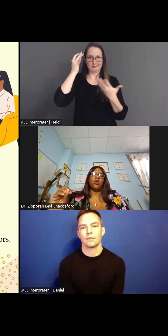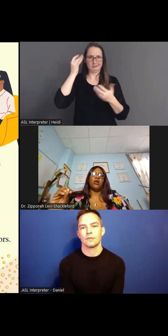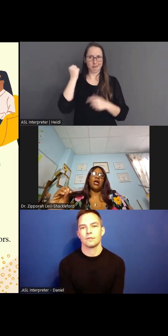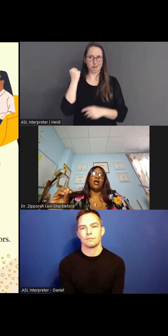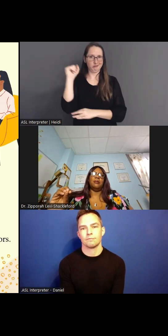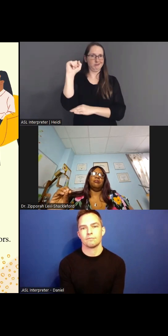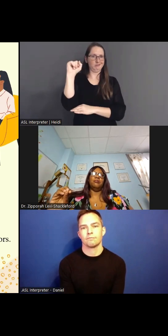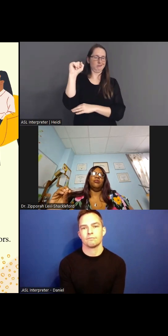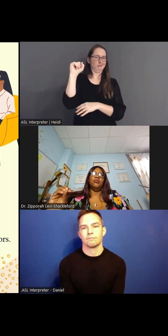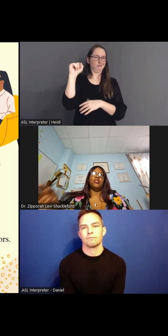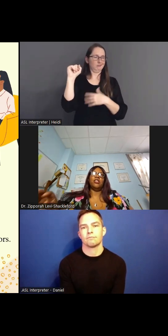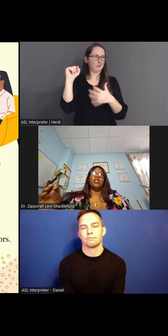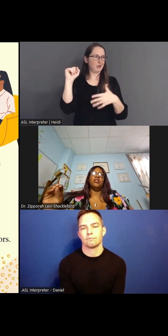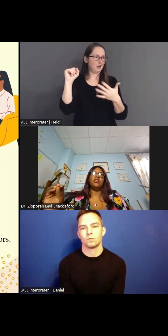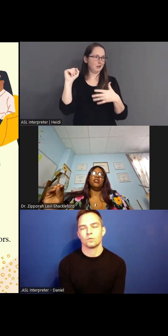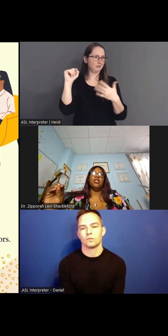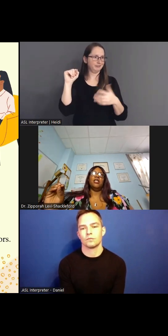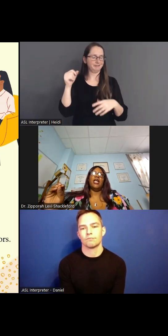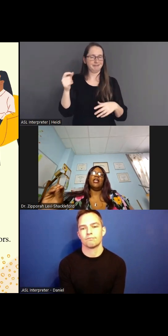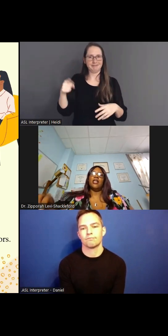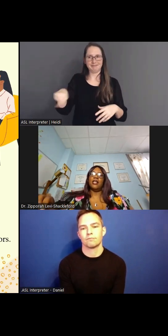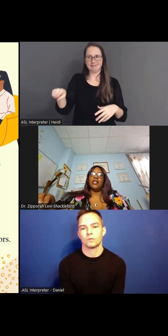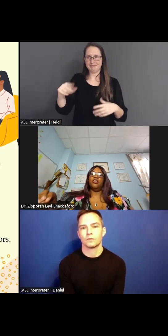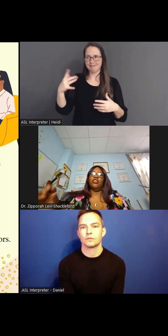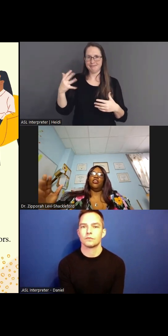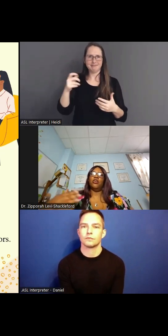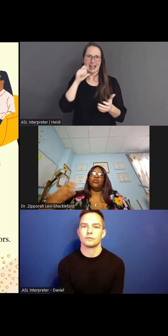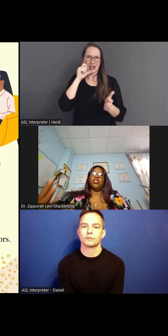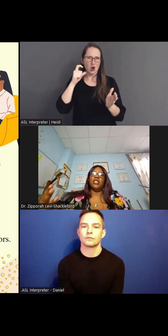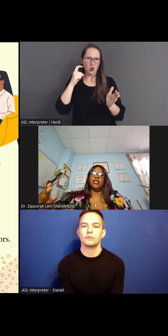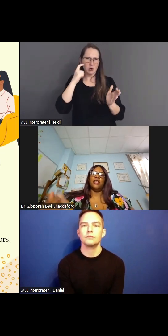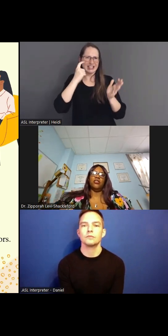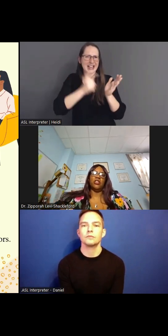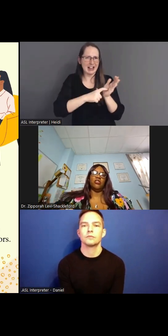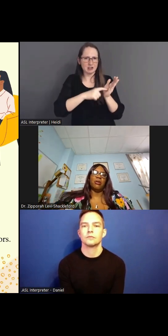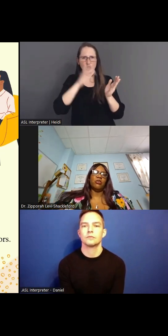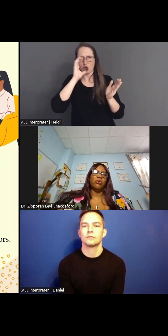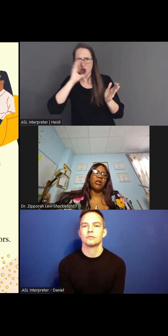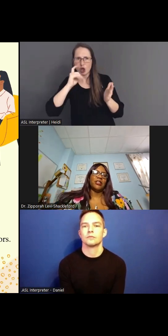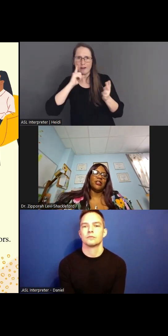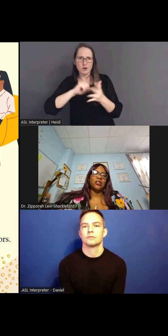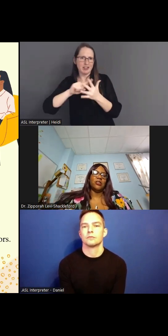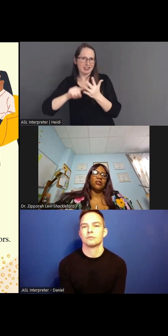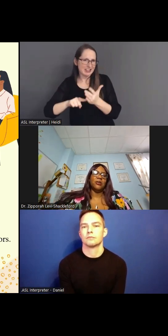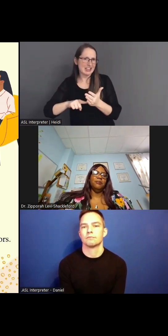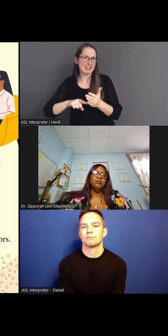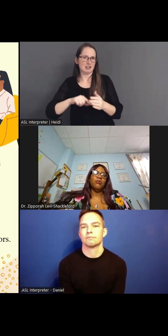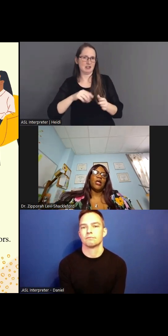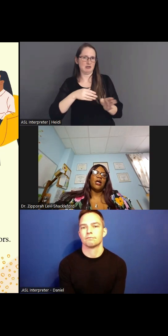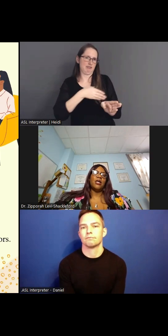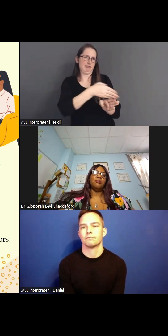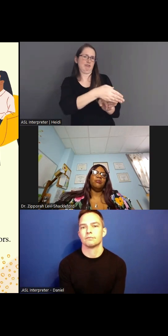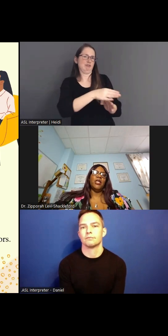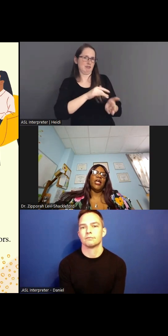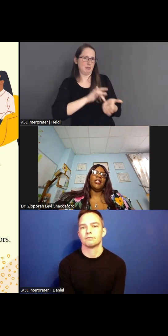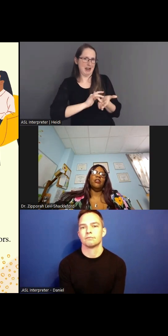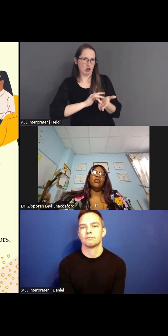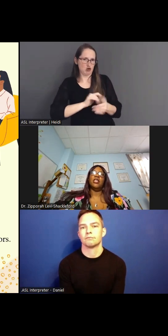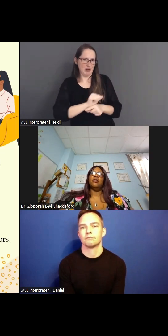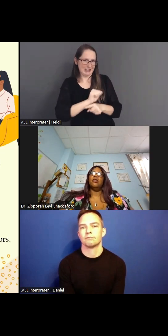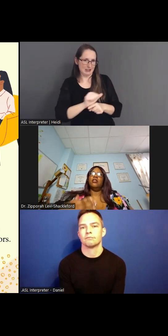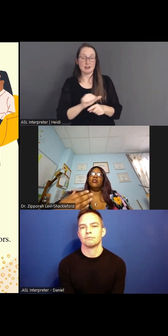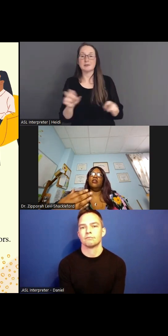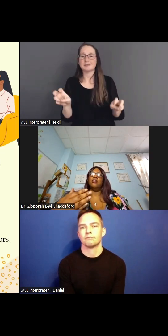resists or doesn't acknowledge, seeking these medical practices. And